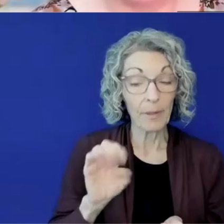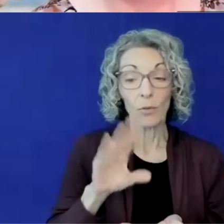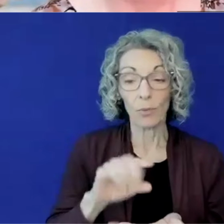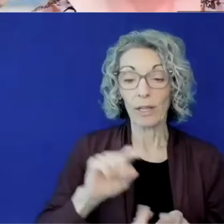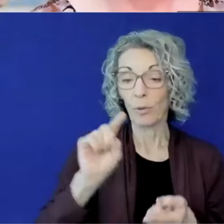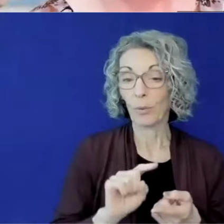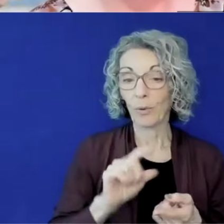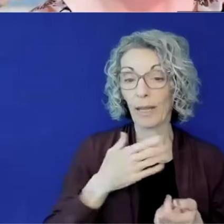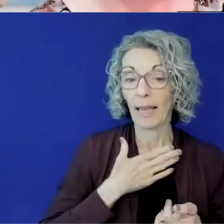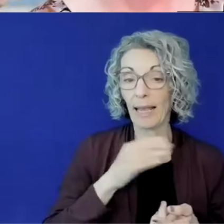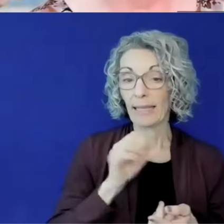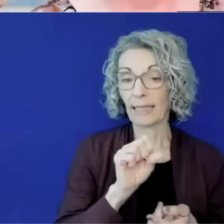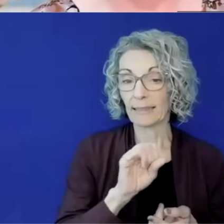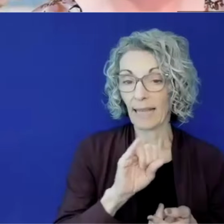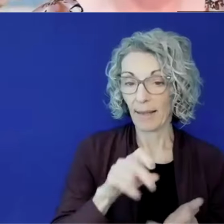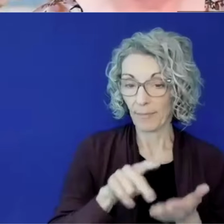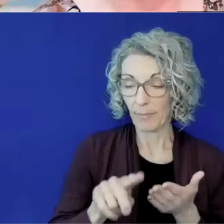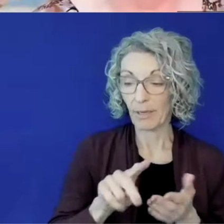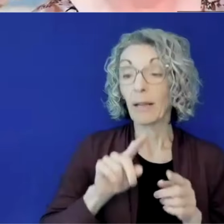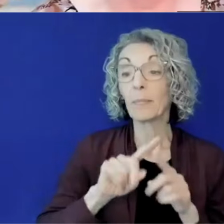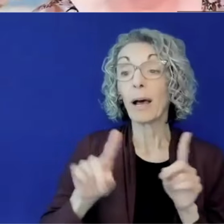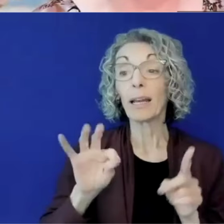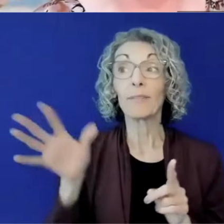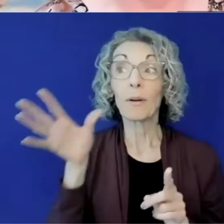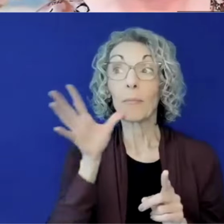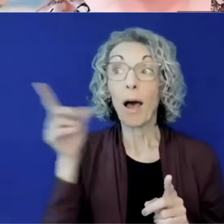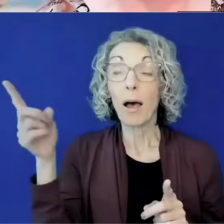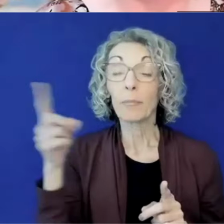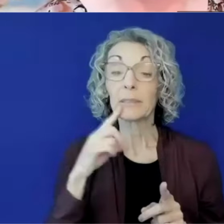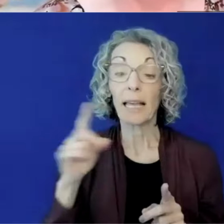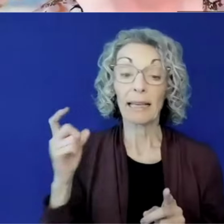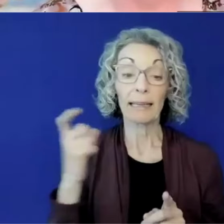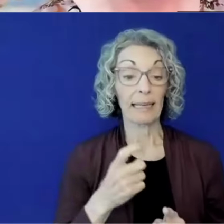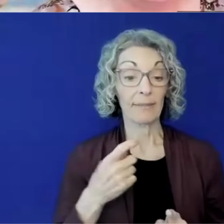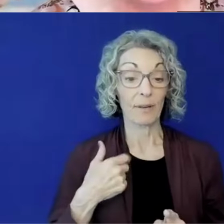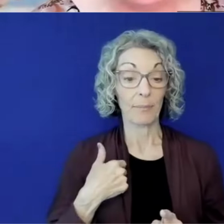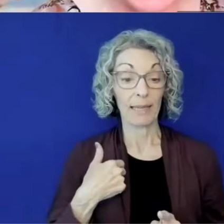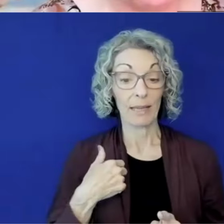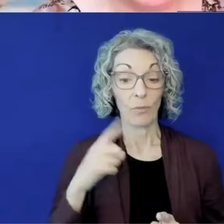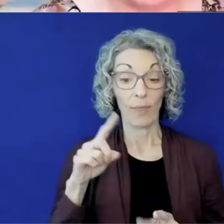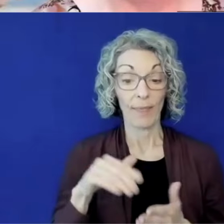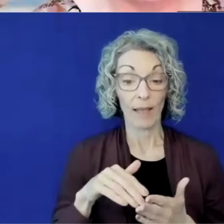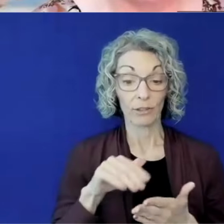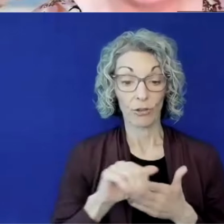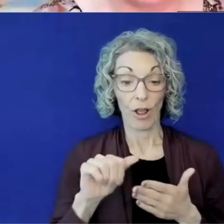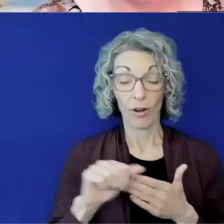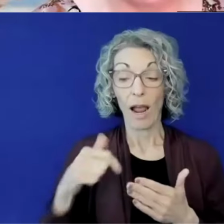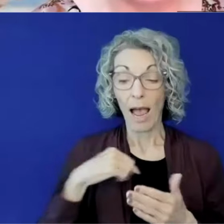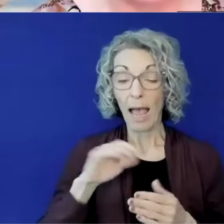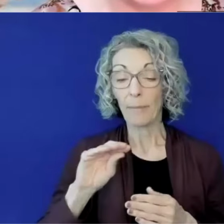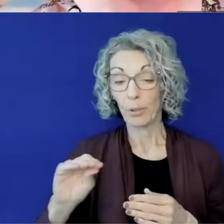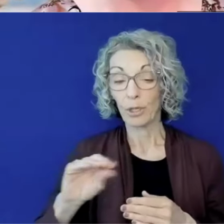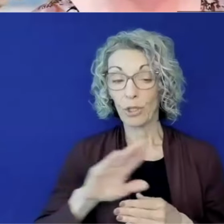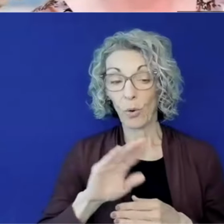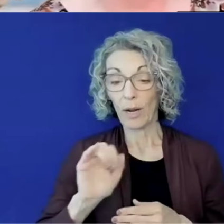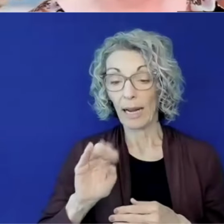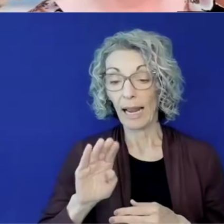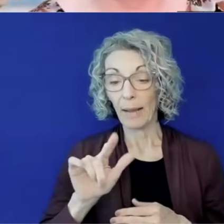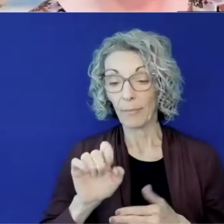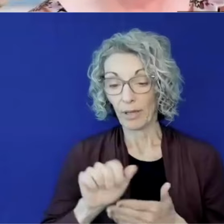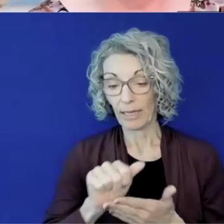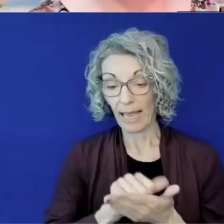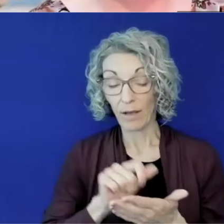SSI payment. However, if my mom says, here's $1,000, I put it directly in your ABLE account for you to pay your property